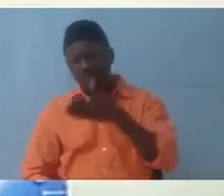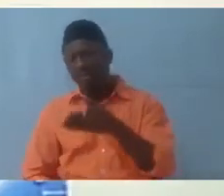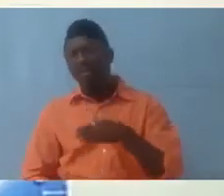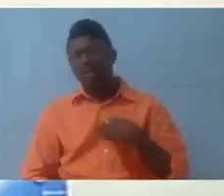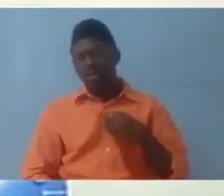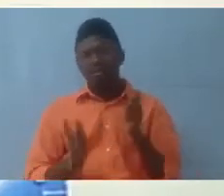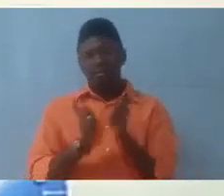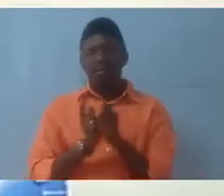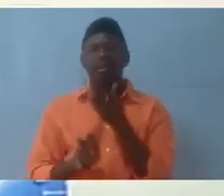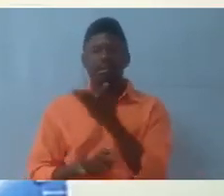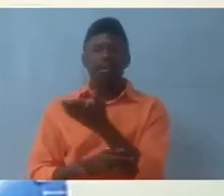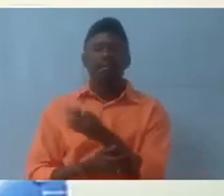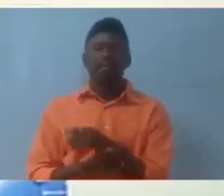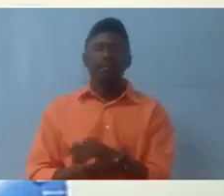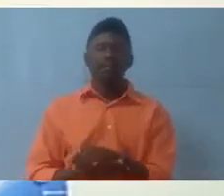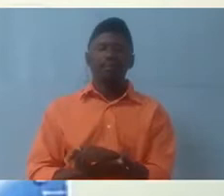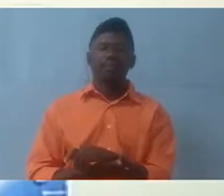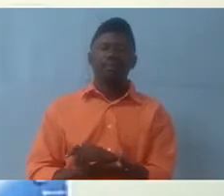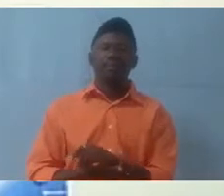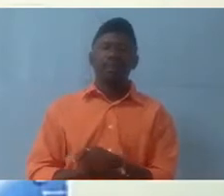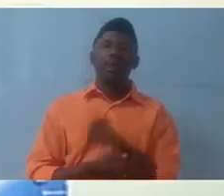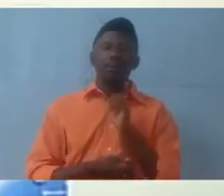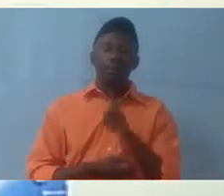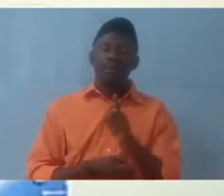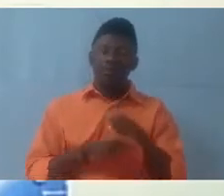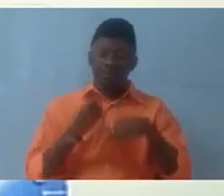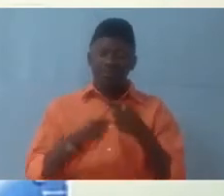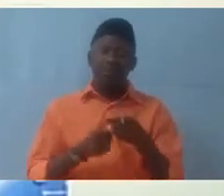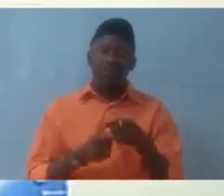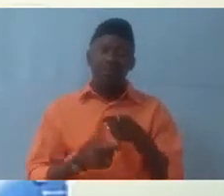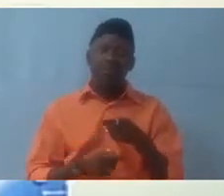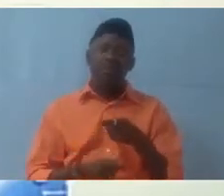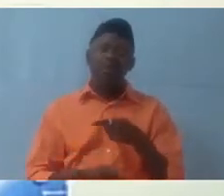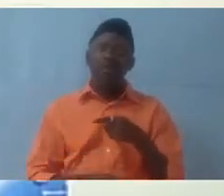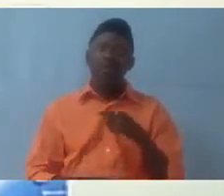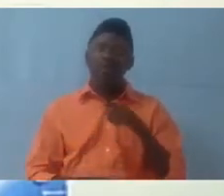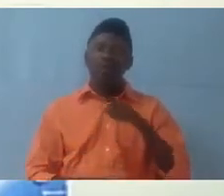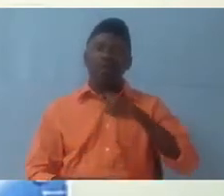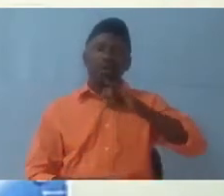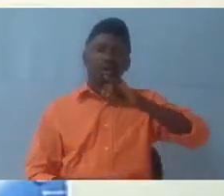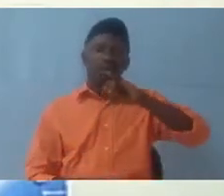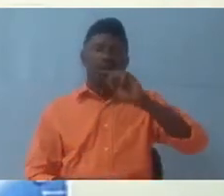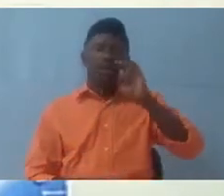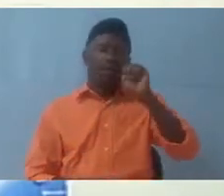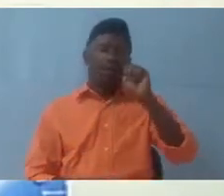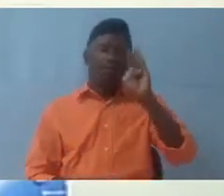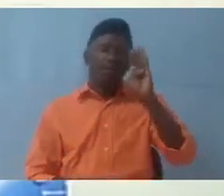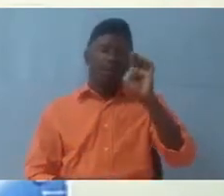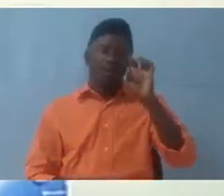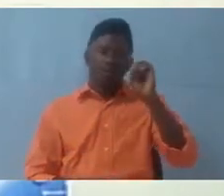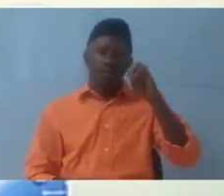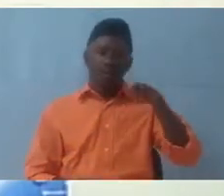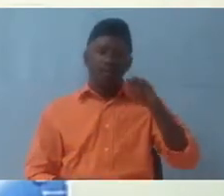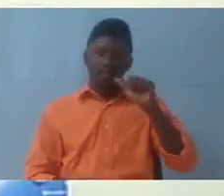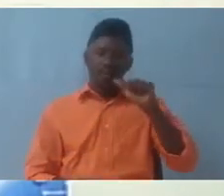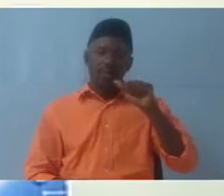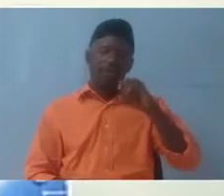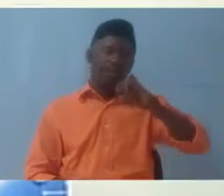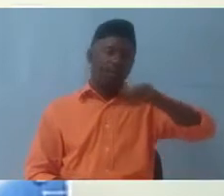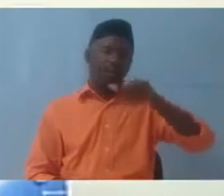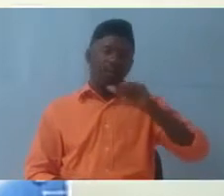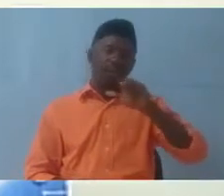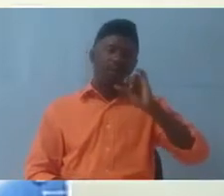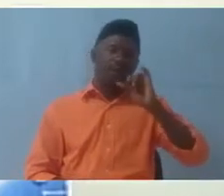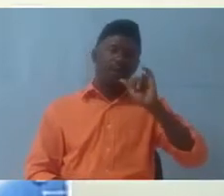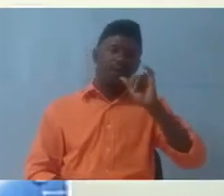ko. But for your worship Ibrahima Jaite as he then was. Way nak your worship Ibrahima Jaite comme nim nekke won. I never visited